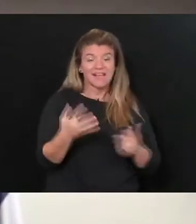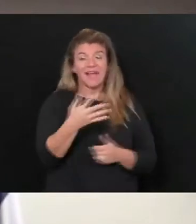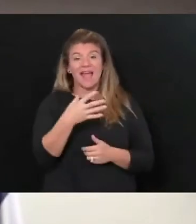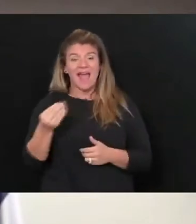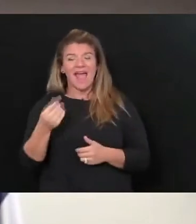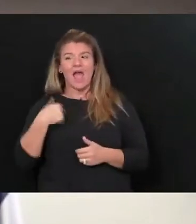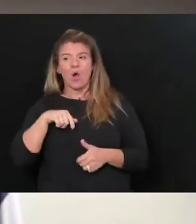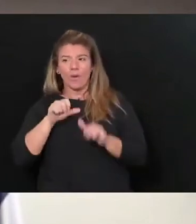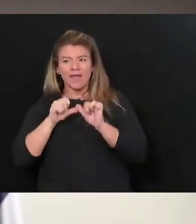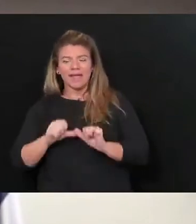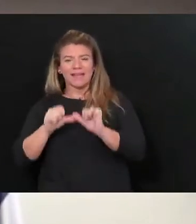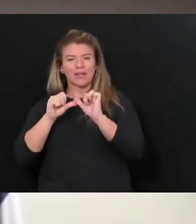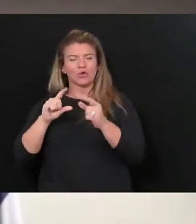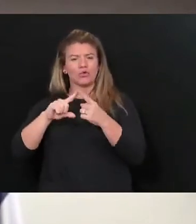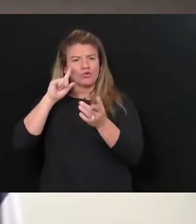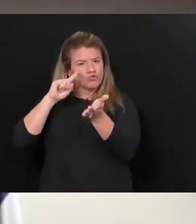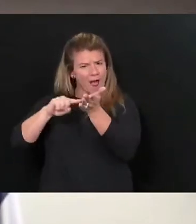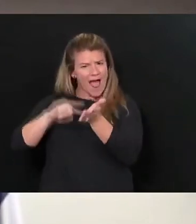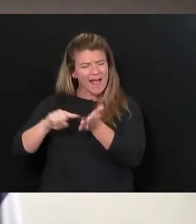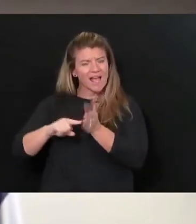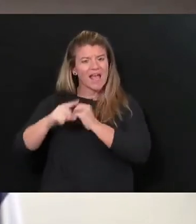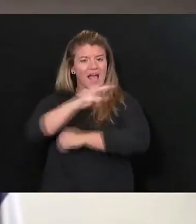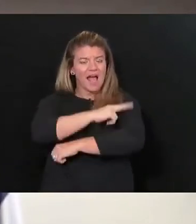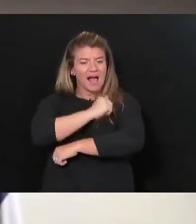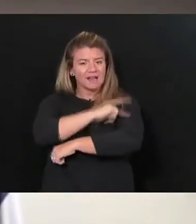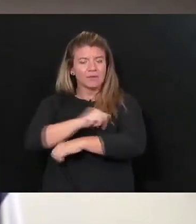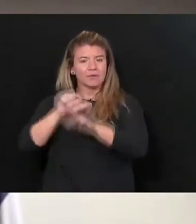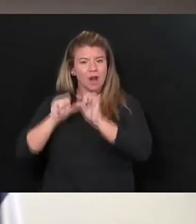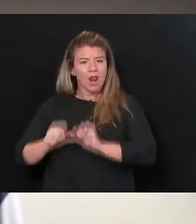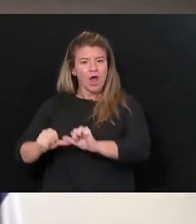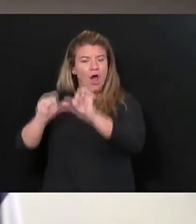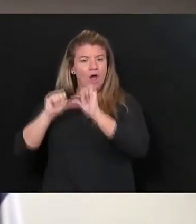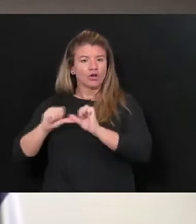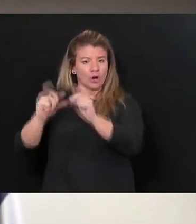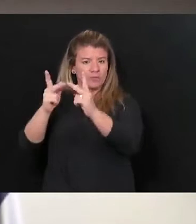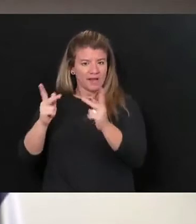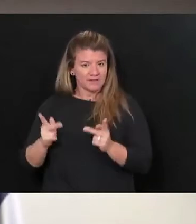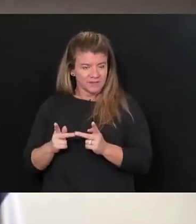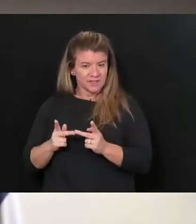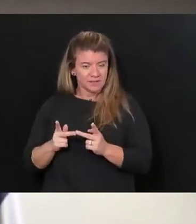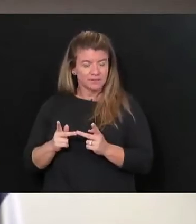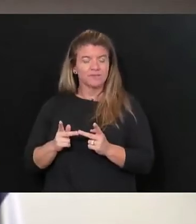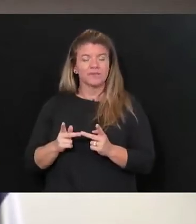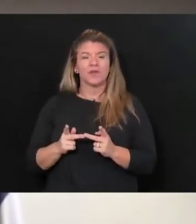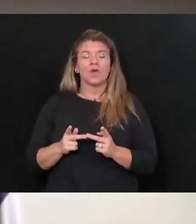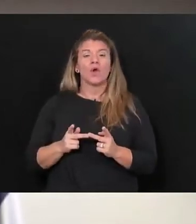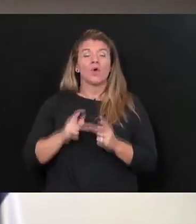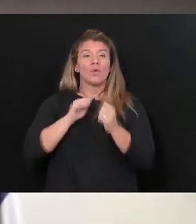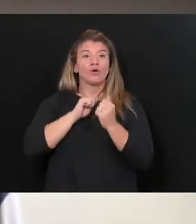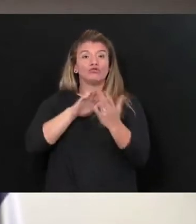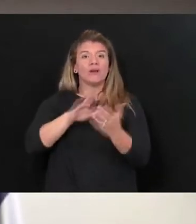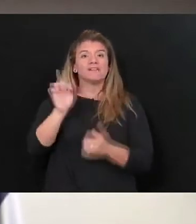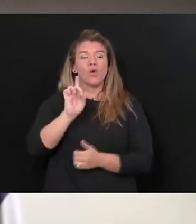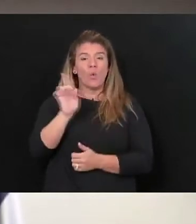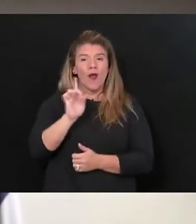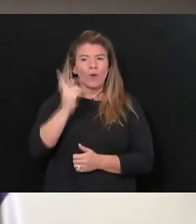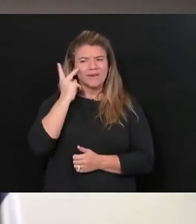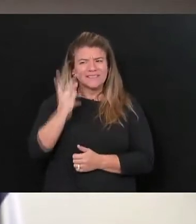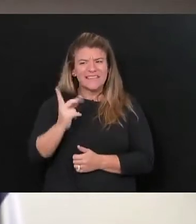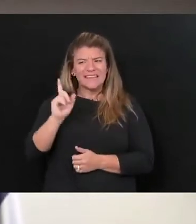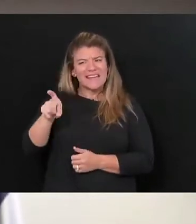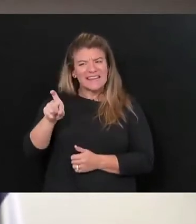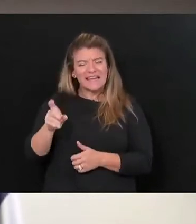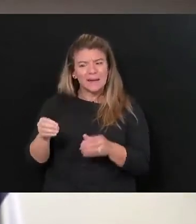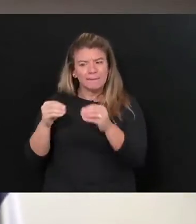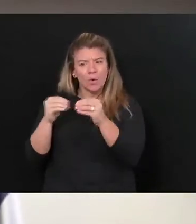continue to track hospitals, long-term care facilities. We continue to address where there are shortages